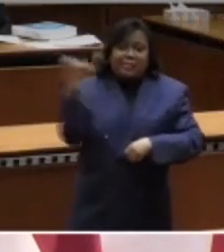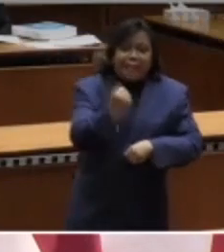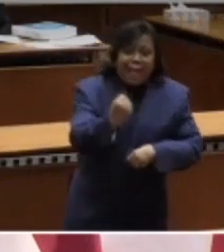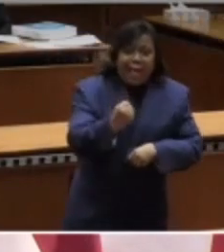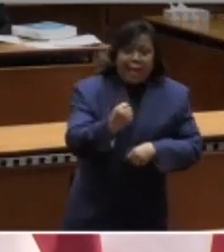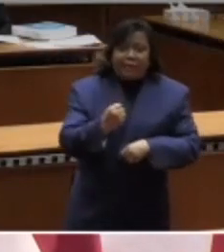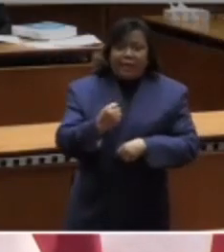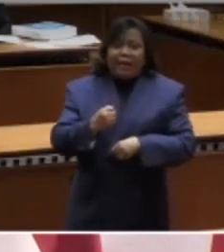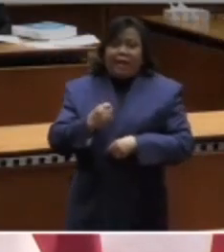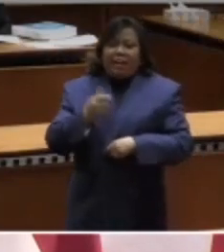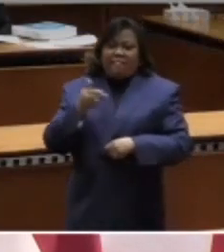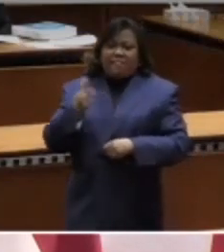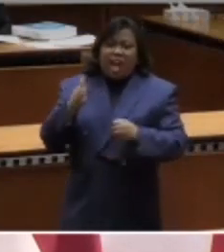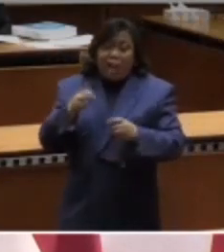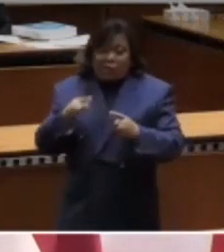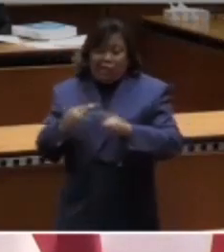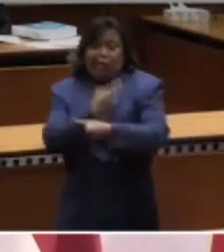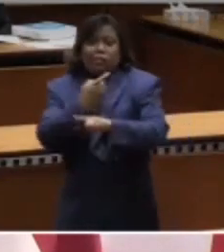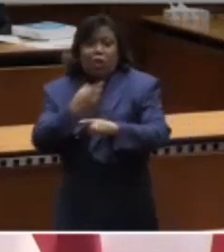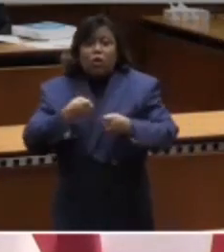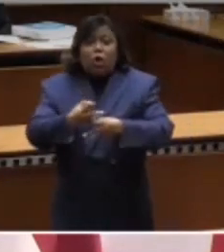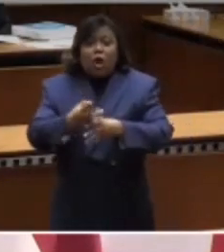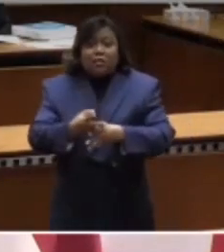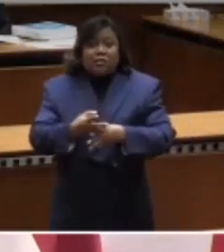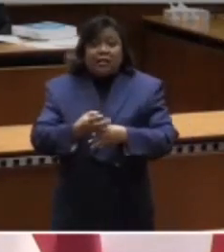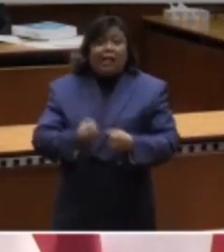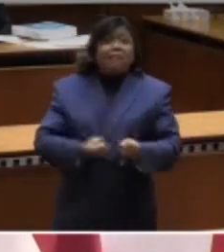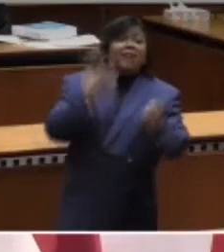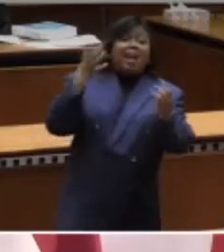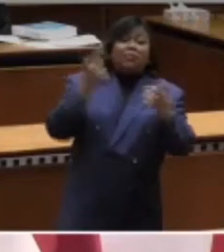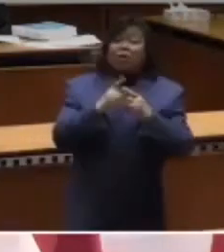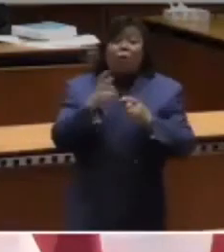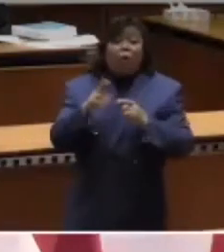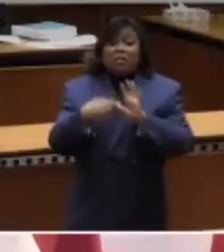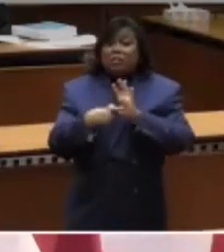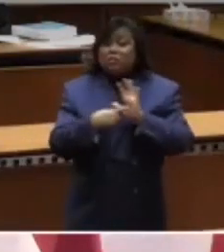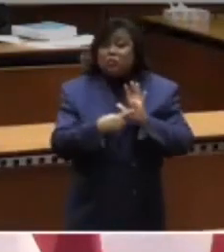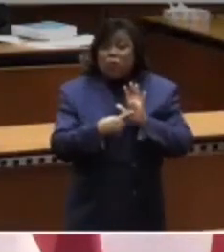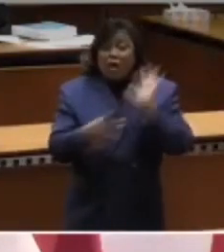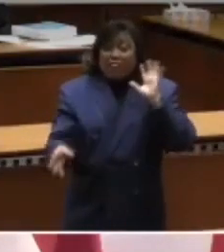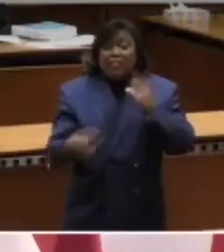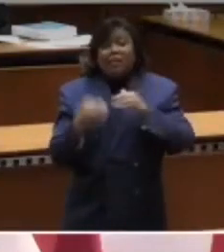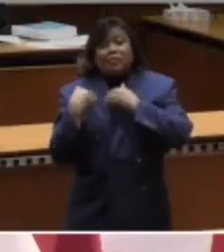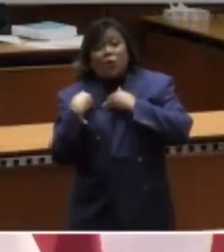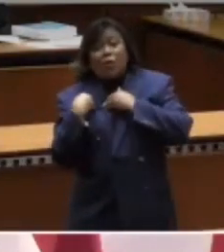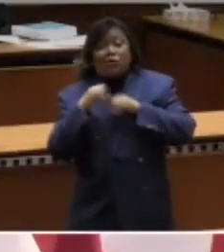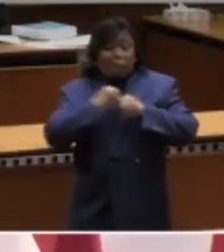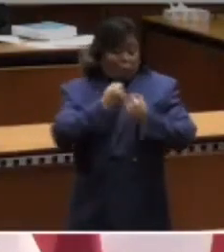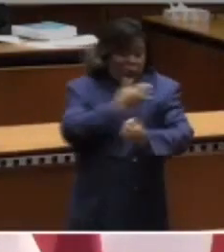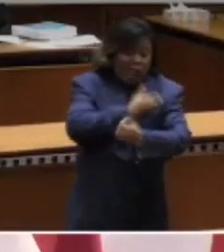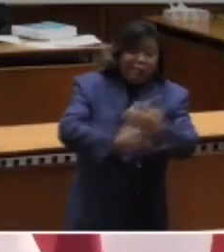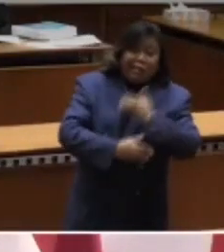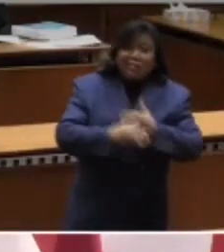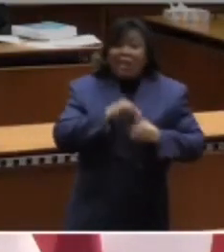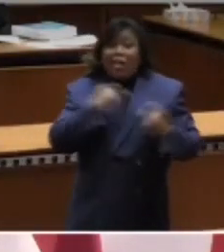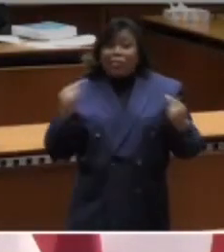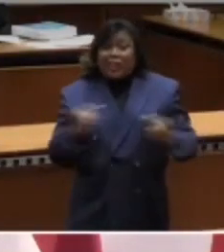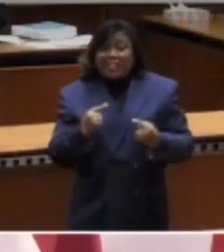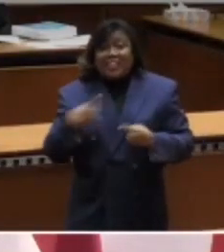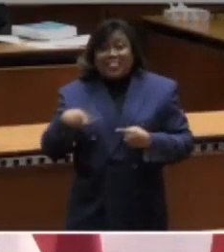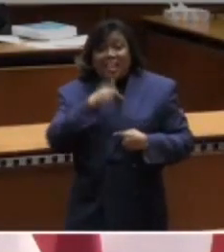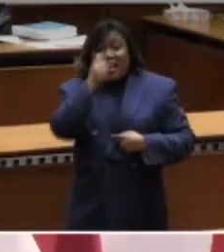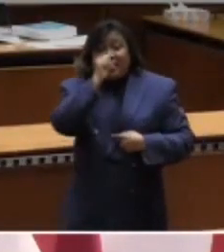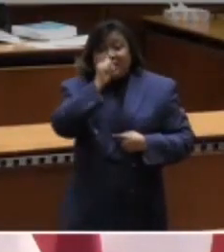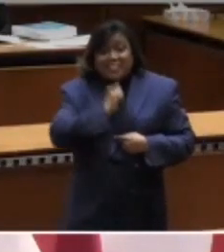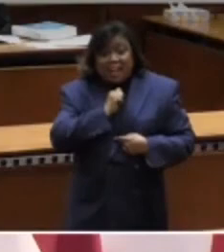stabbed, fired upon with injury-causing fireworks, nor does it reflect the toll of broken limbs and other injuries they